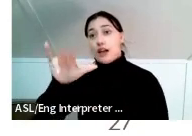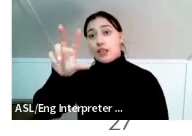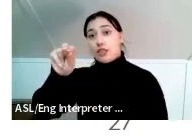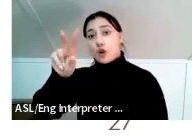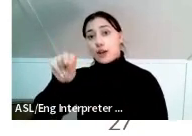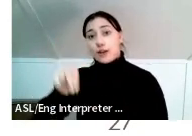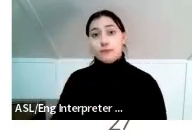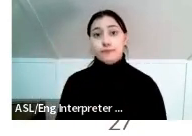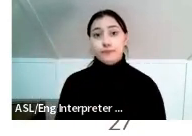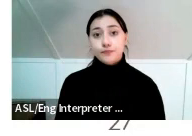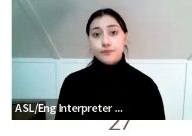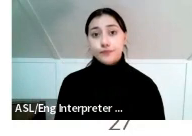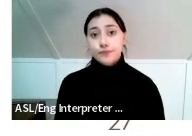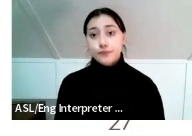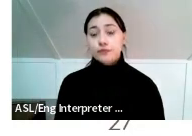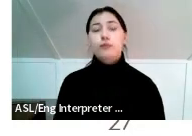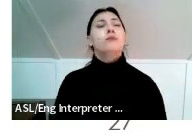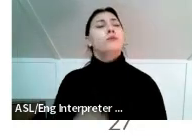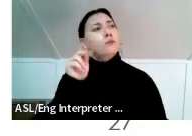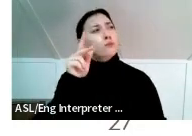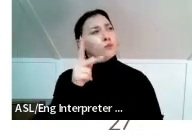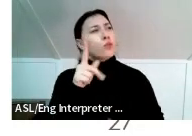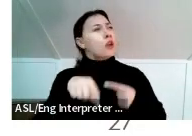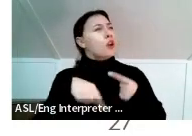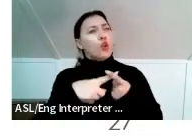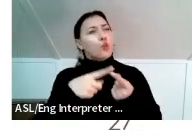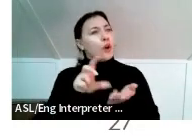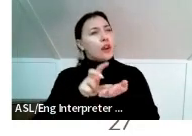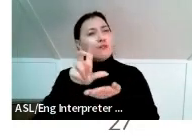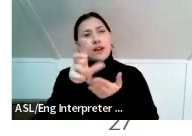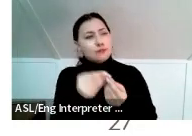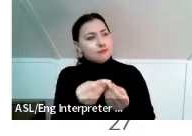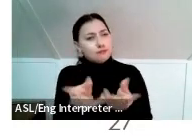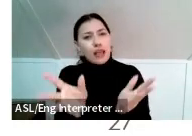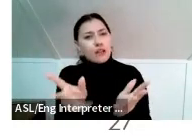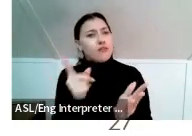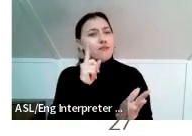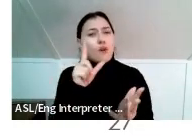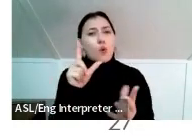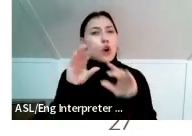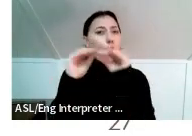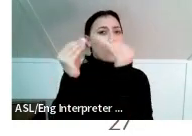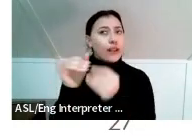And when will funds be dispersed to the organizations if awarded?